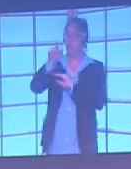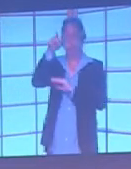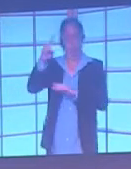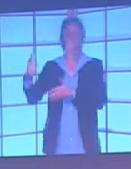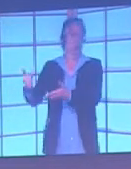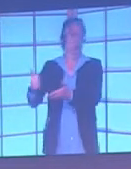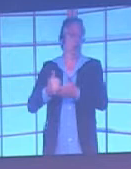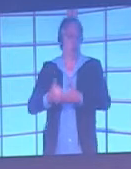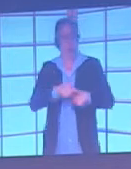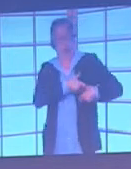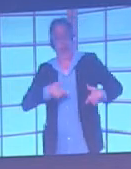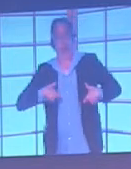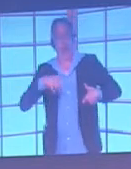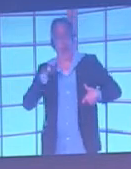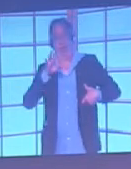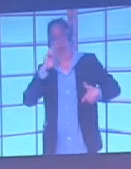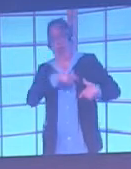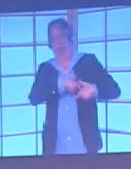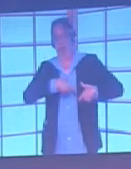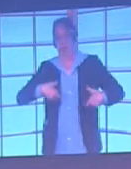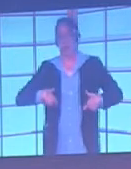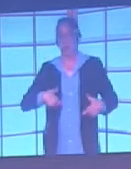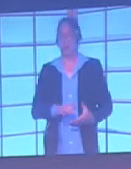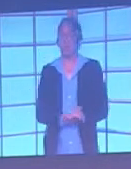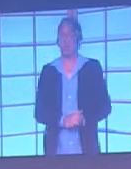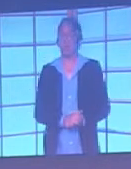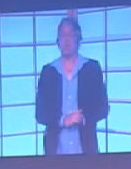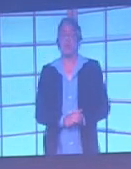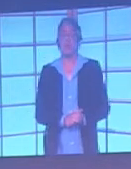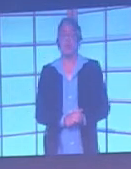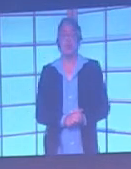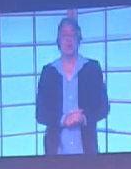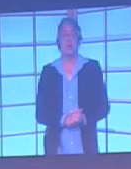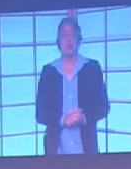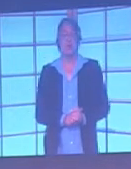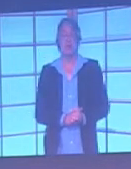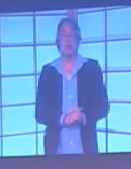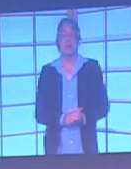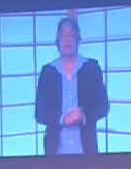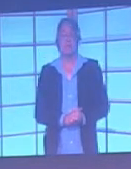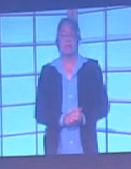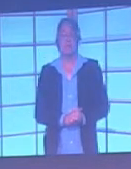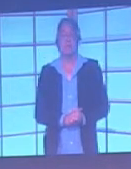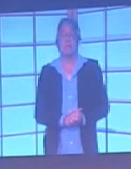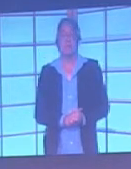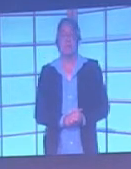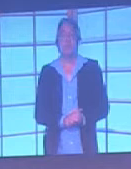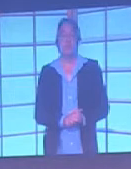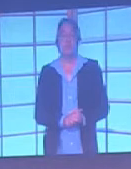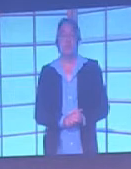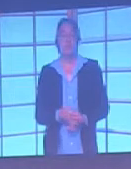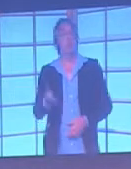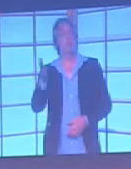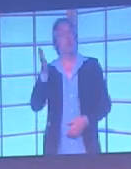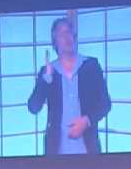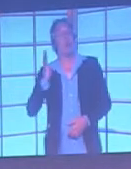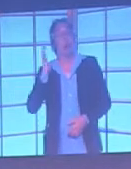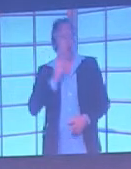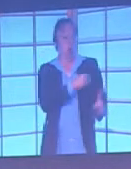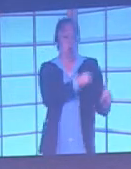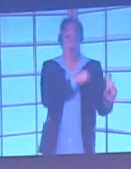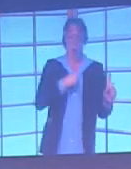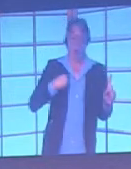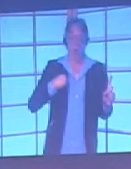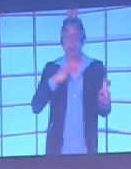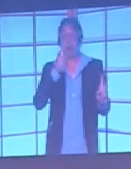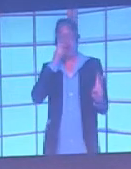special recognition awards where people had gone above and beyond in the name of total football, total access. These were awarded in both Poland and